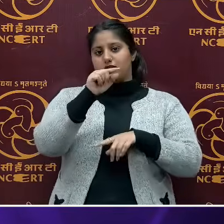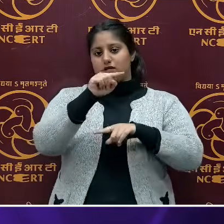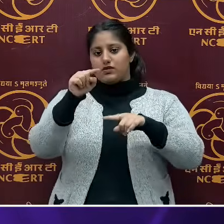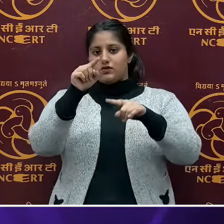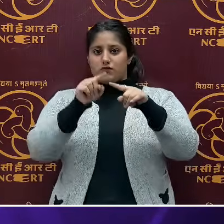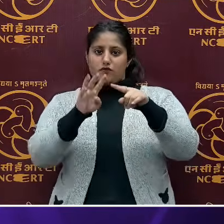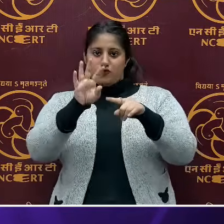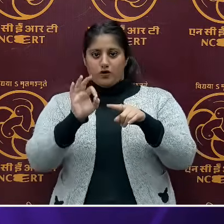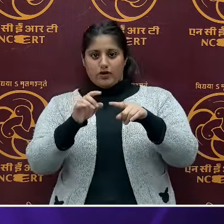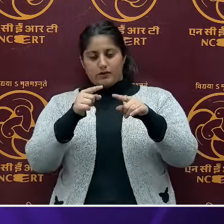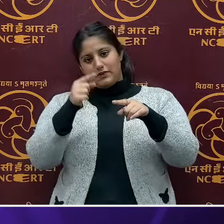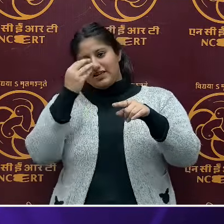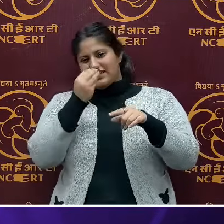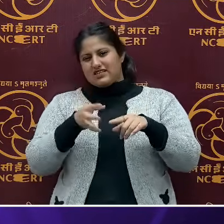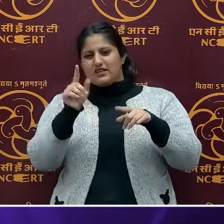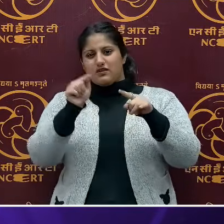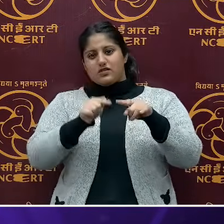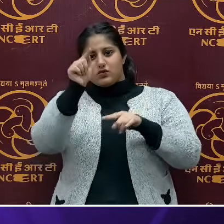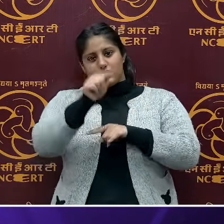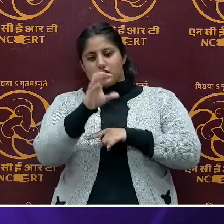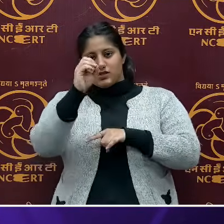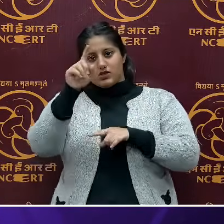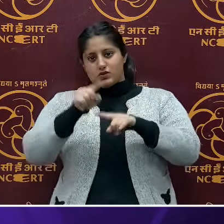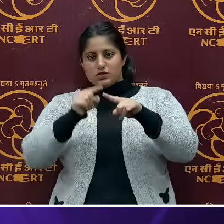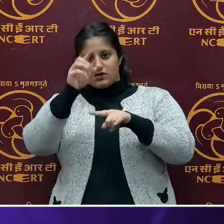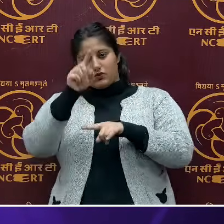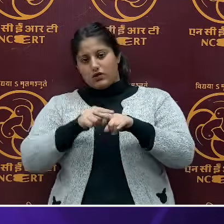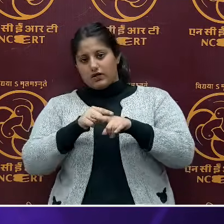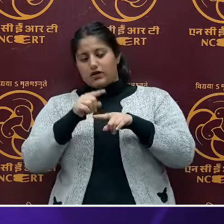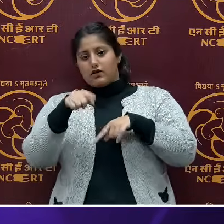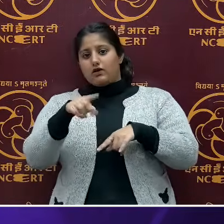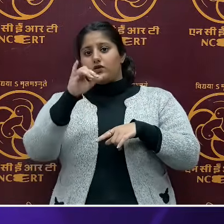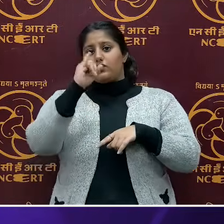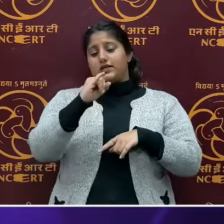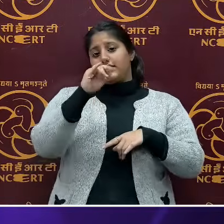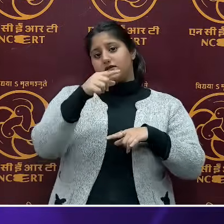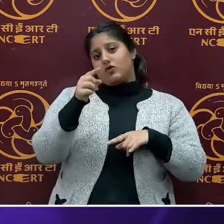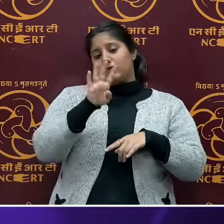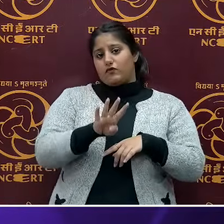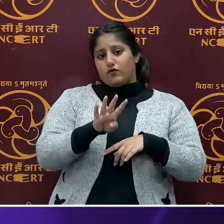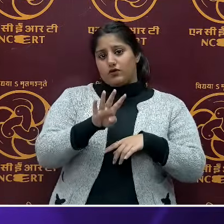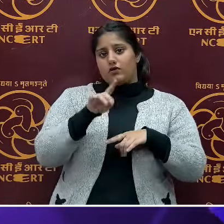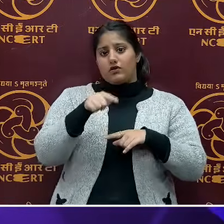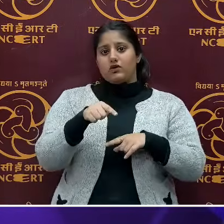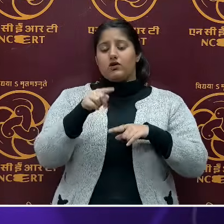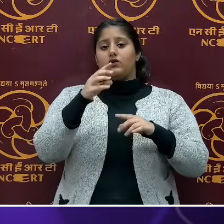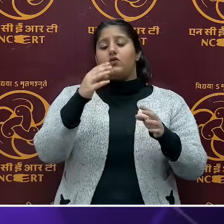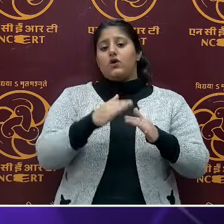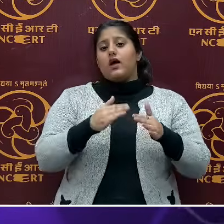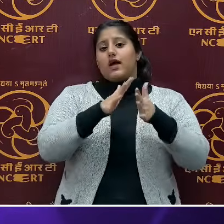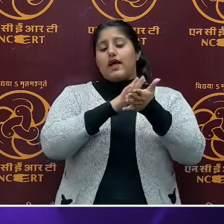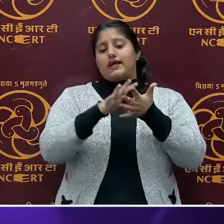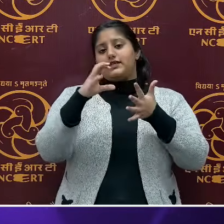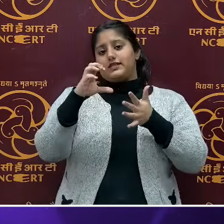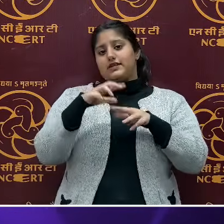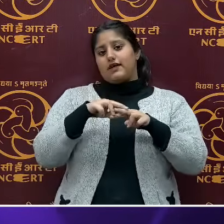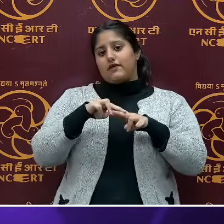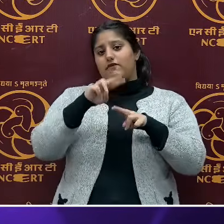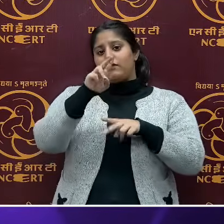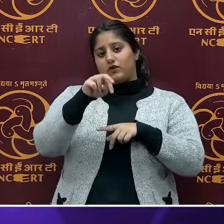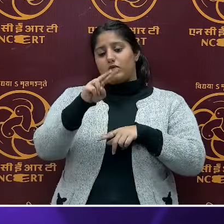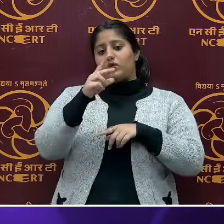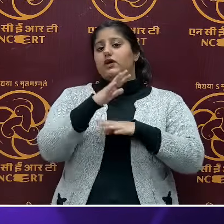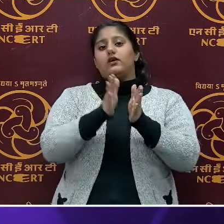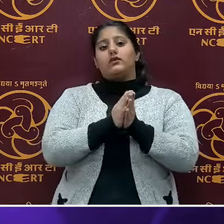easily cancel out these zeros. Yeah. So we are left with 6 is to 4. Now highest common factor of these two is